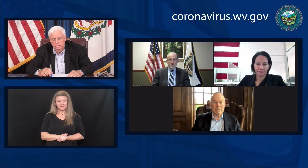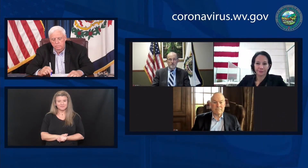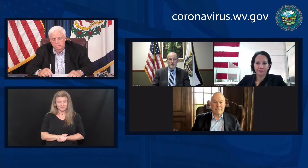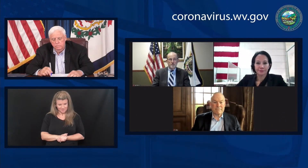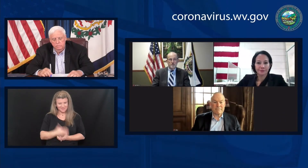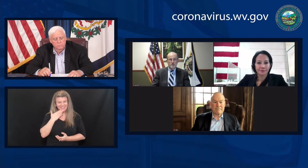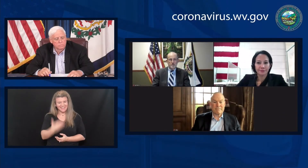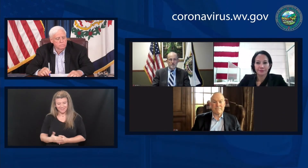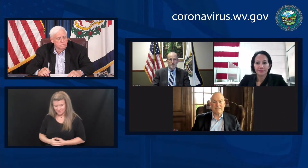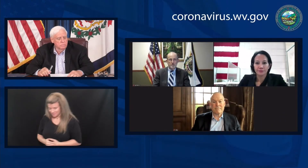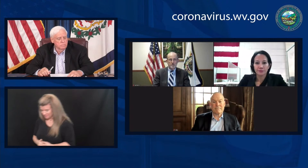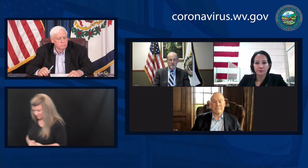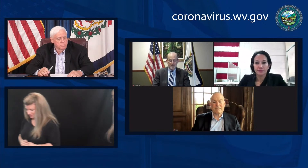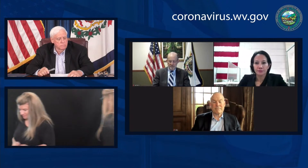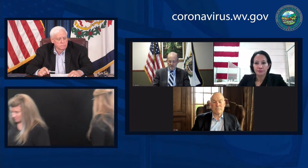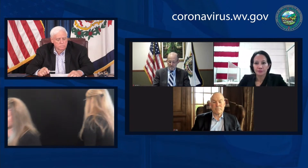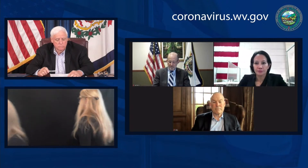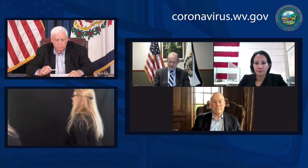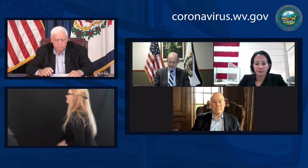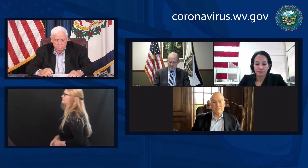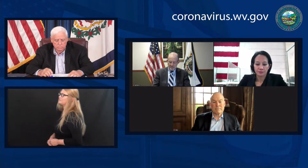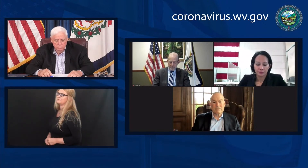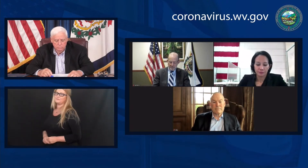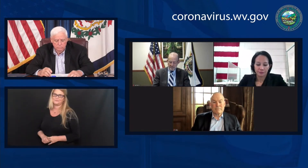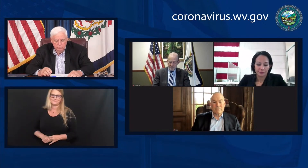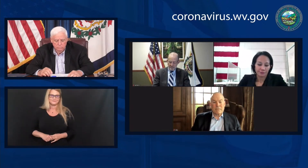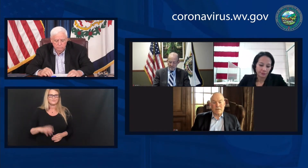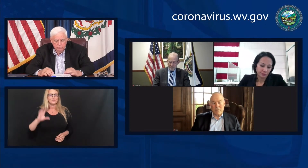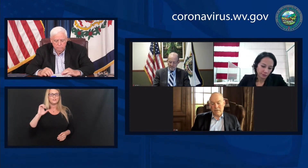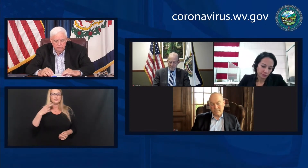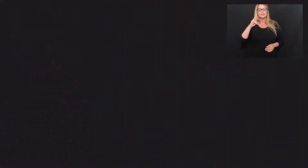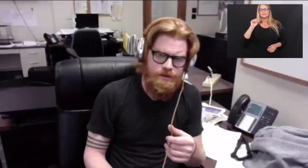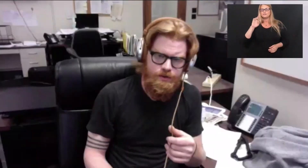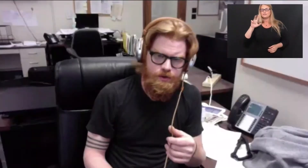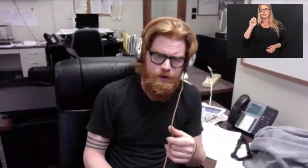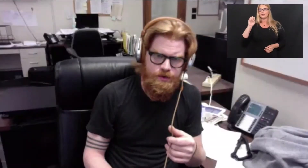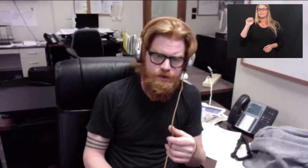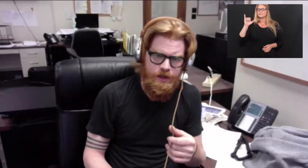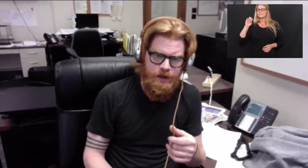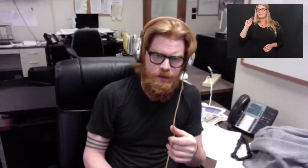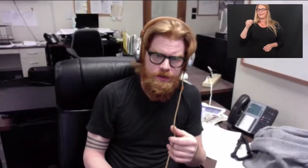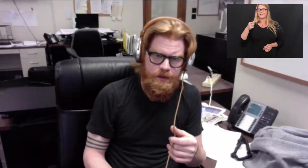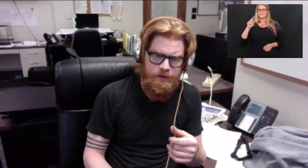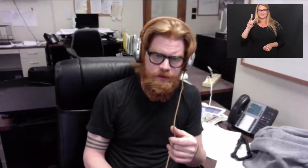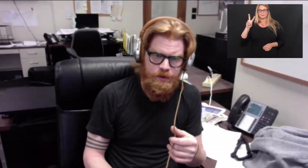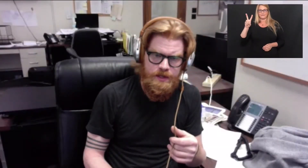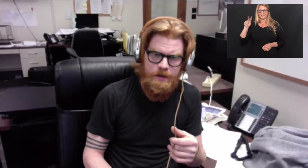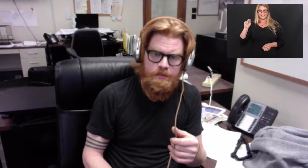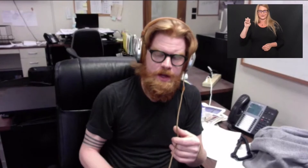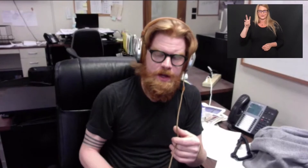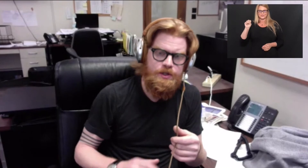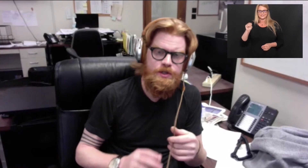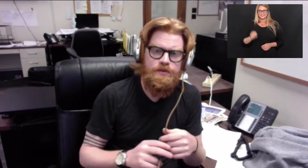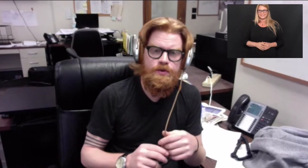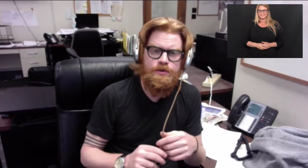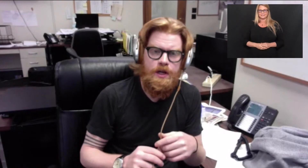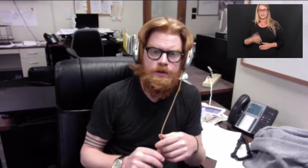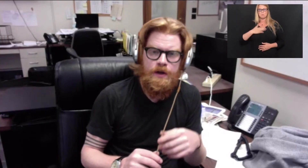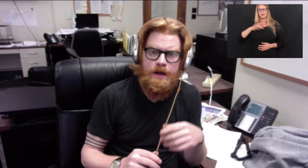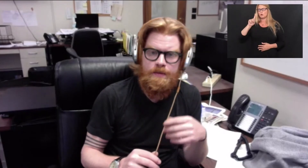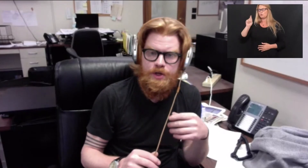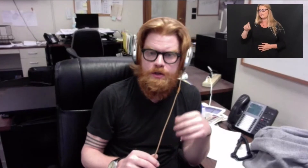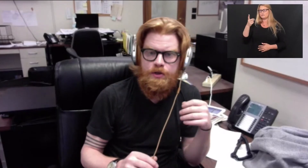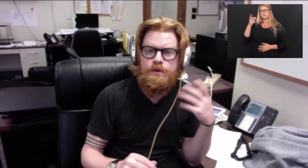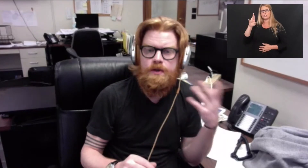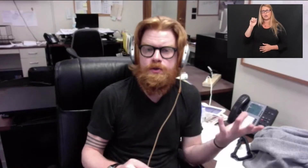All right, thank you, Kenny. Next, we'll go to Charles Young with WV News. Hi, this is Charles Young with WV News. My question's for Dr. Amjad.